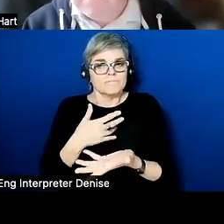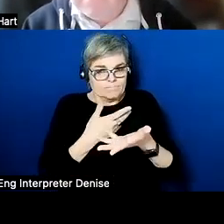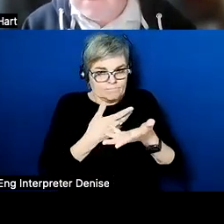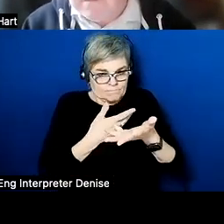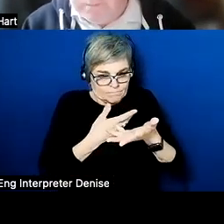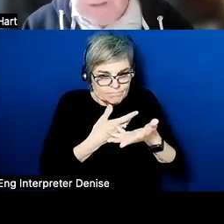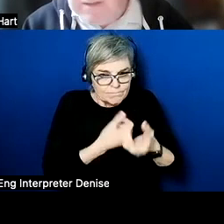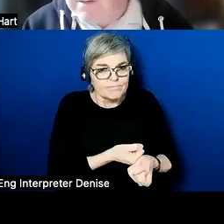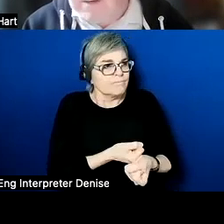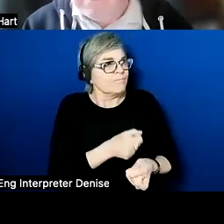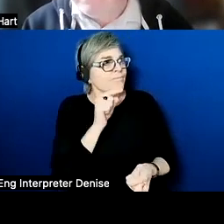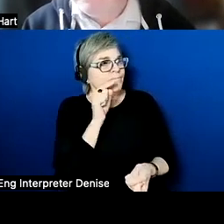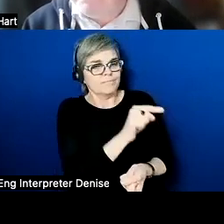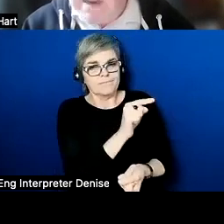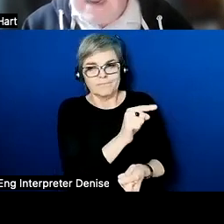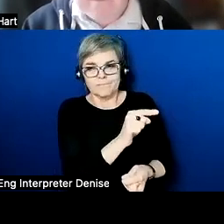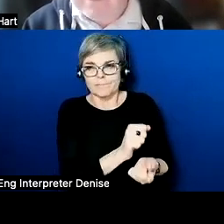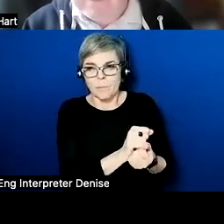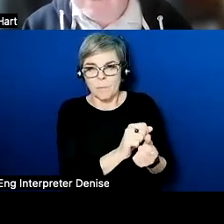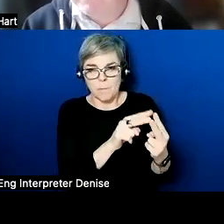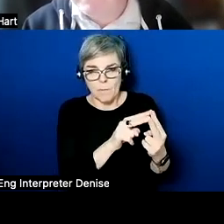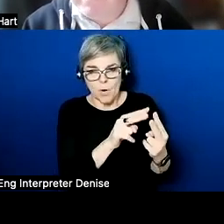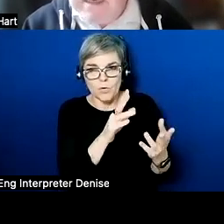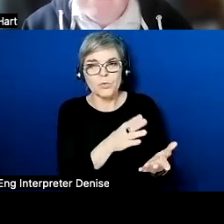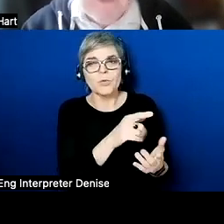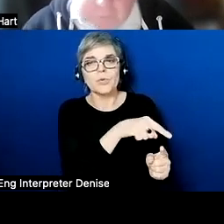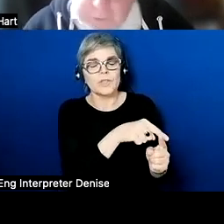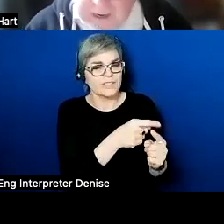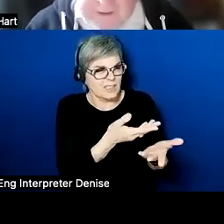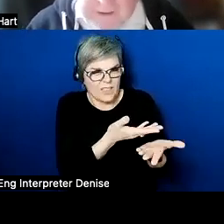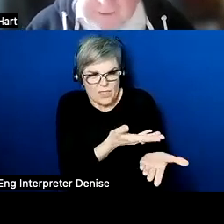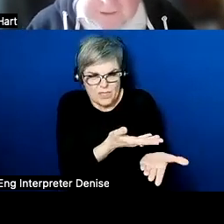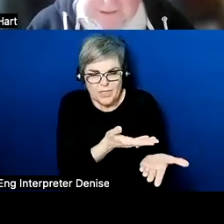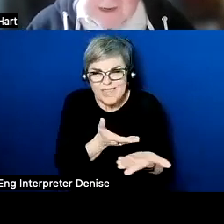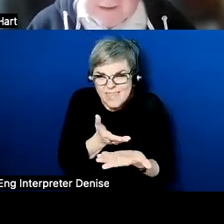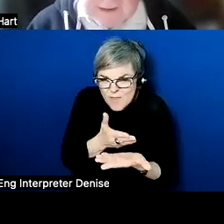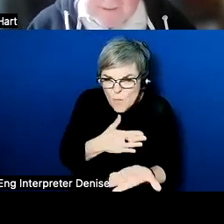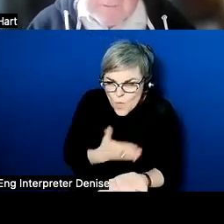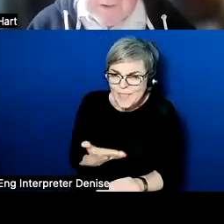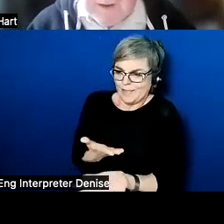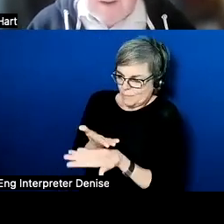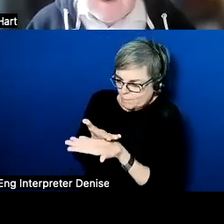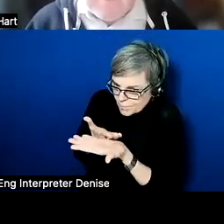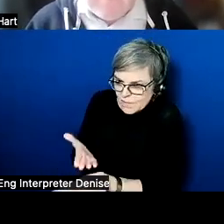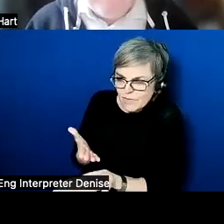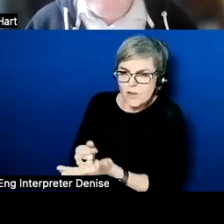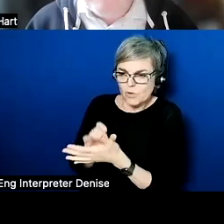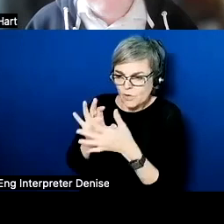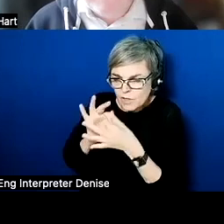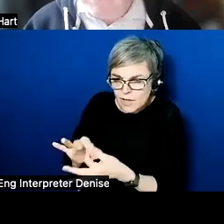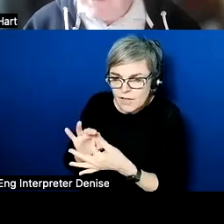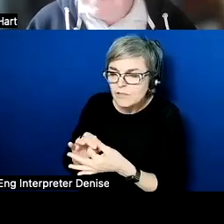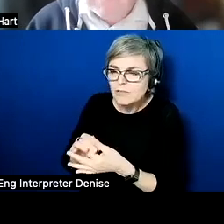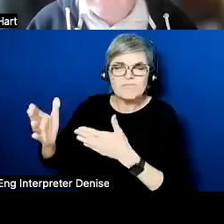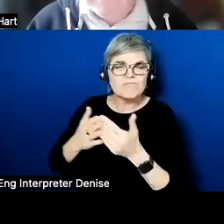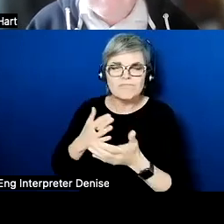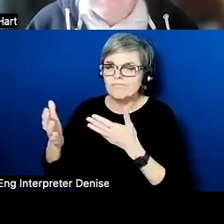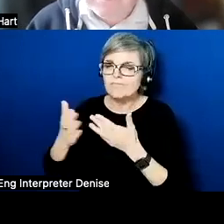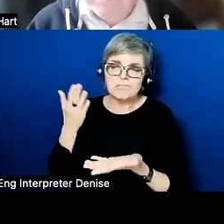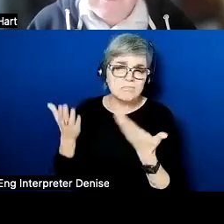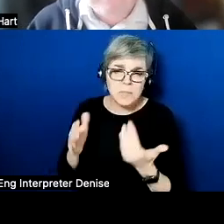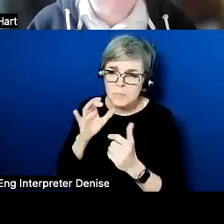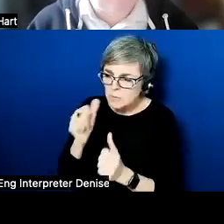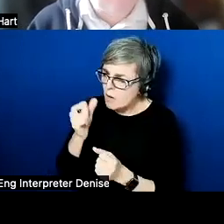to be there and make the connection, even if we can't understand every gesture or